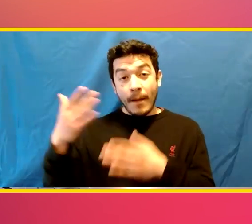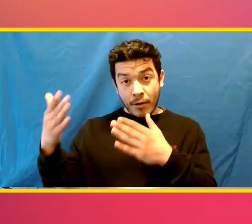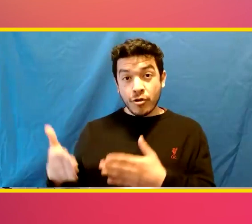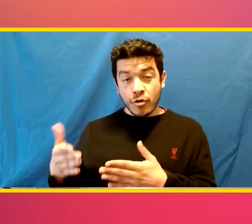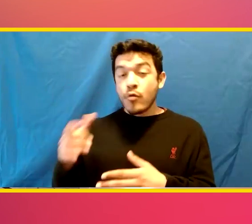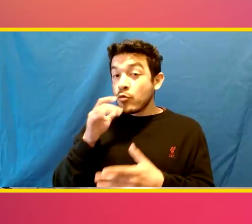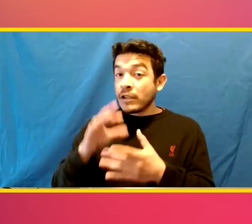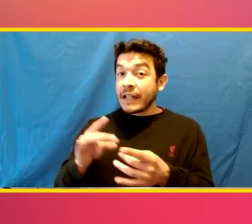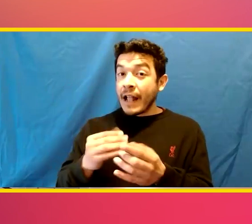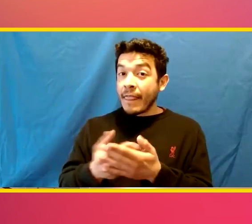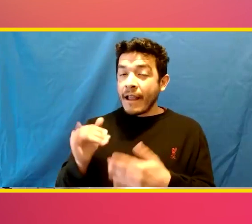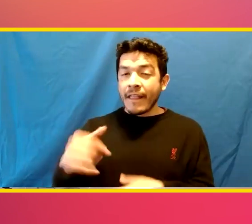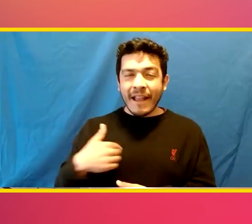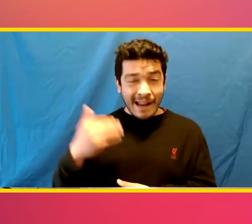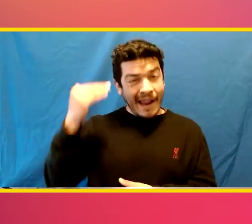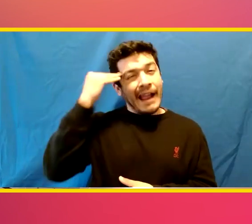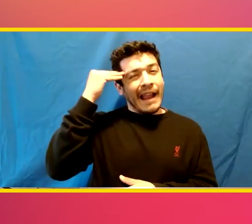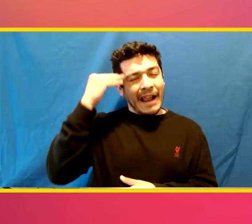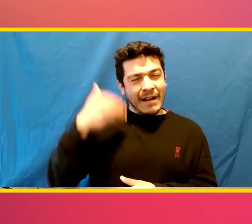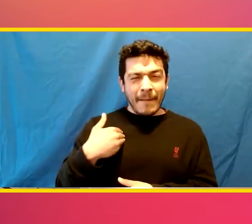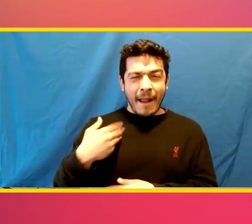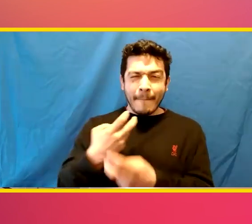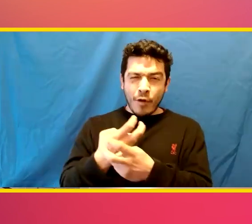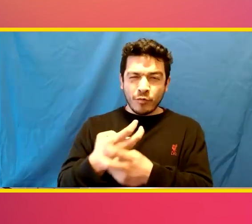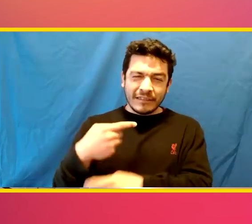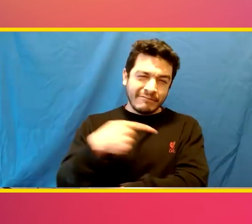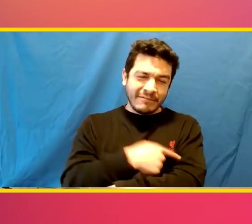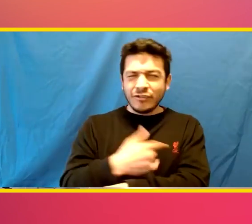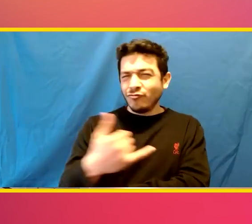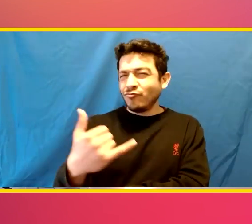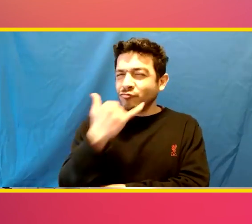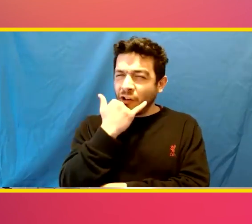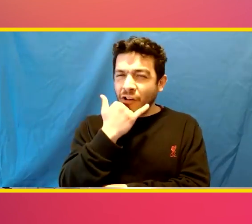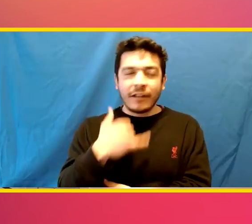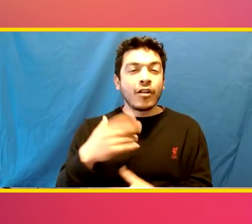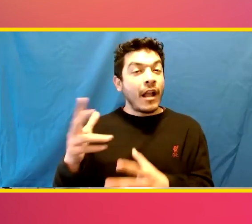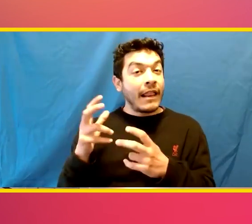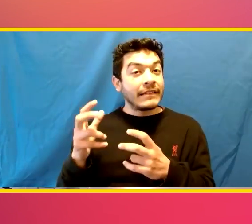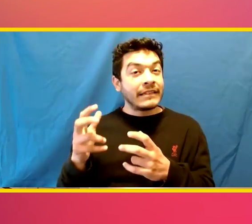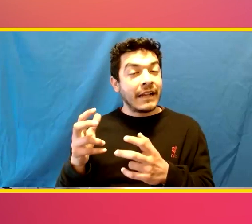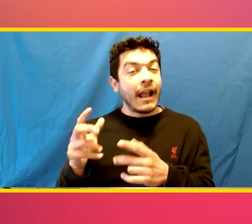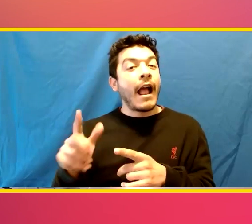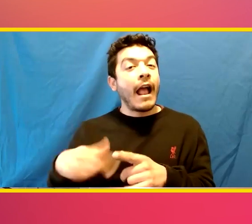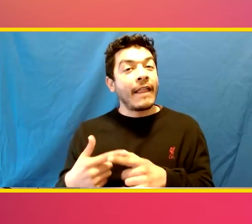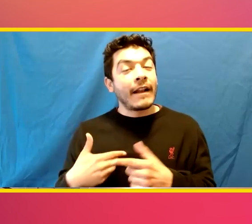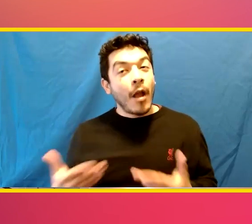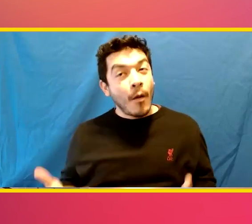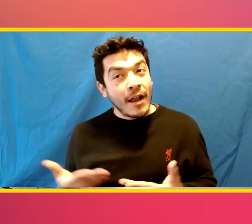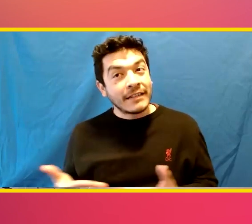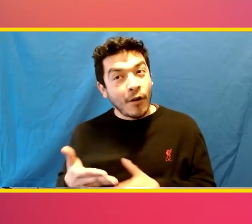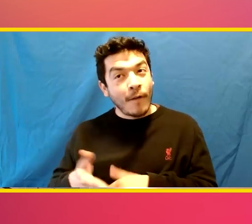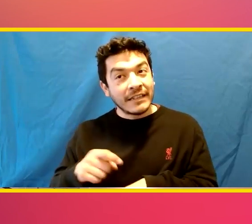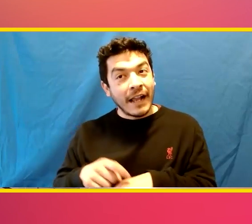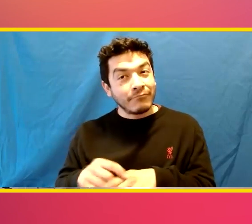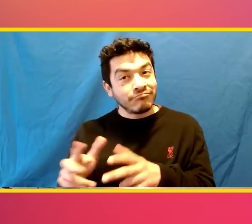individual who's saying things that I know in my bones to be wrong, to listen with compassion and to be present over